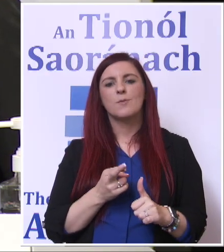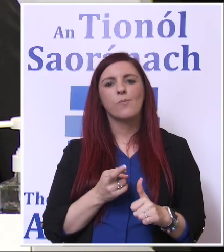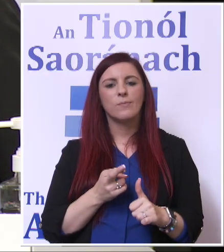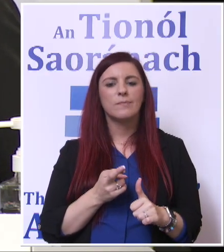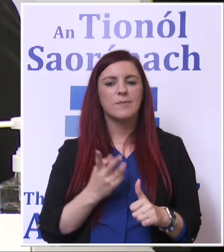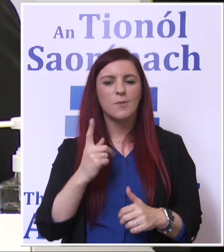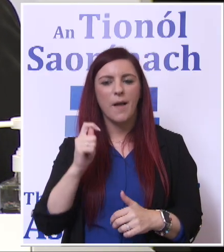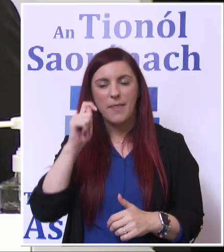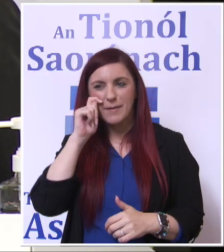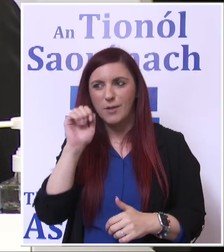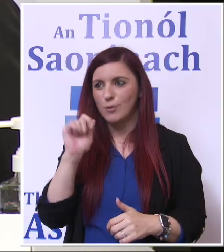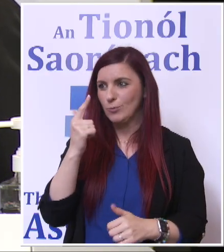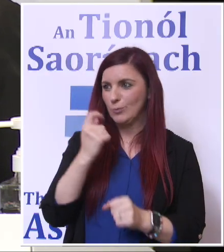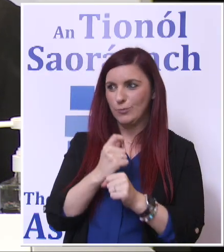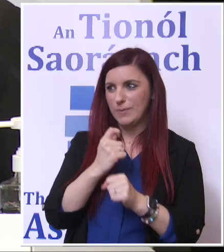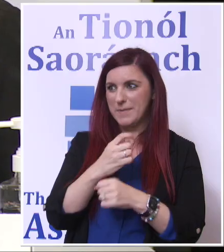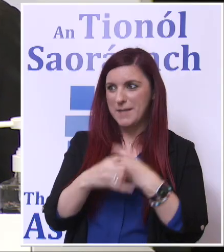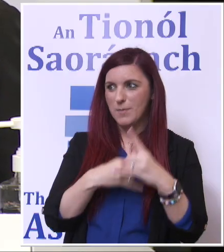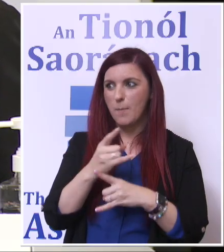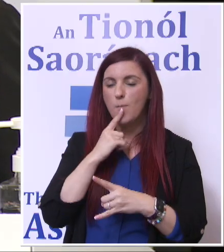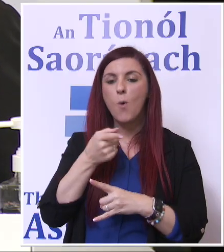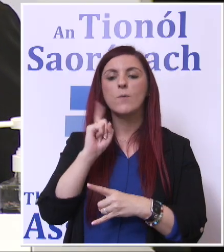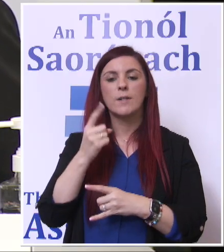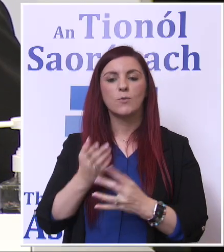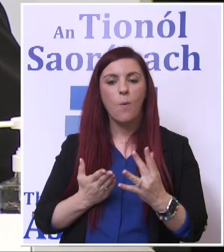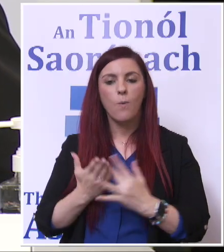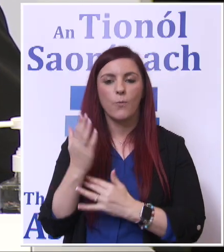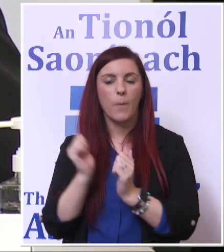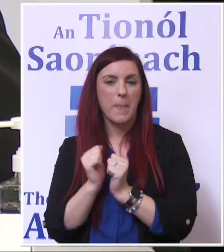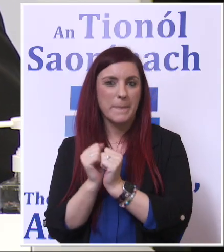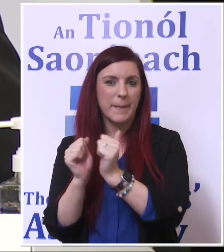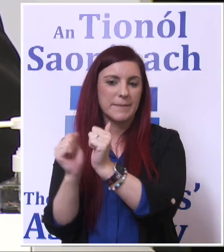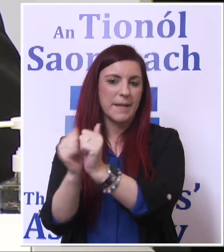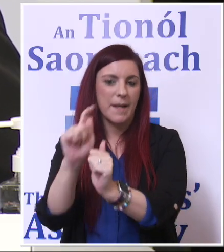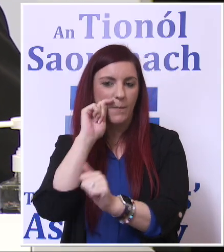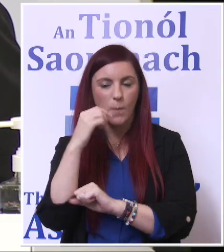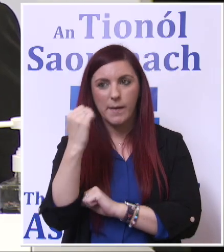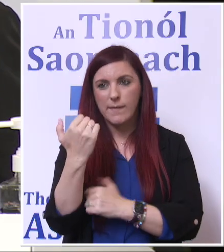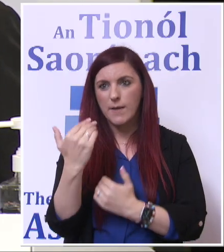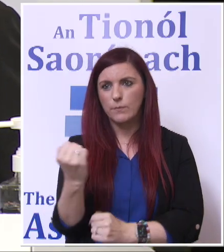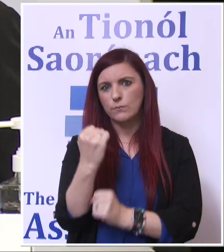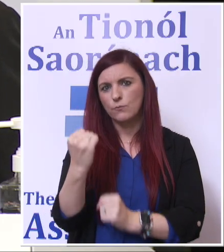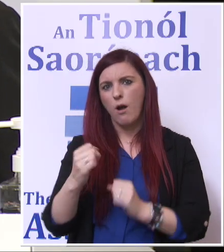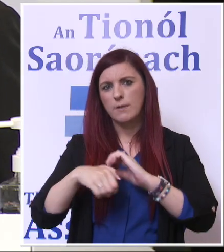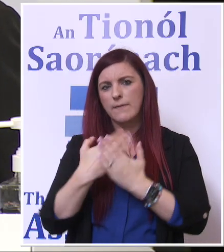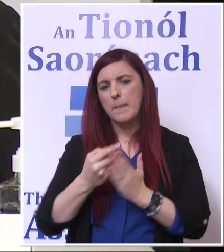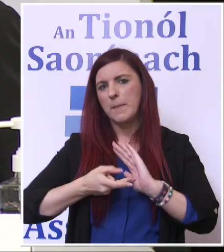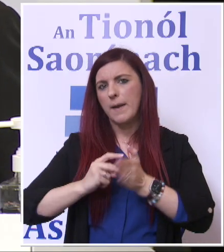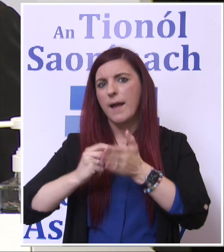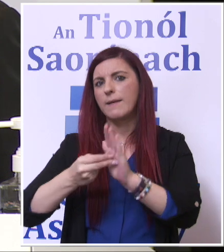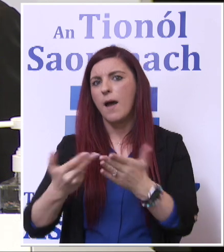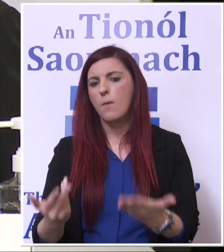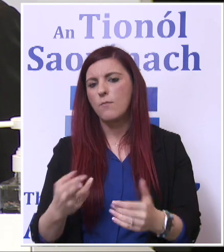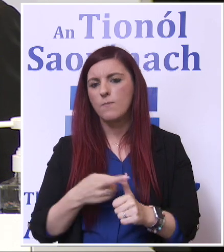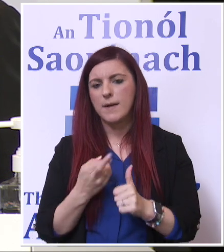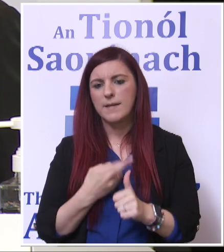think, on 2 occasions. But we got through the meetings, and I think what we have is a very good development plan at the end of it. I think